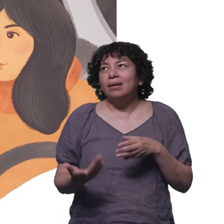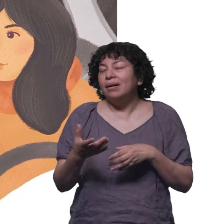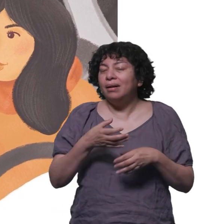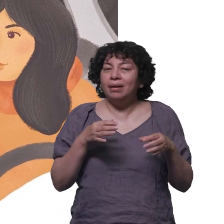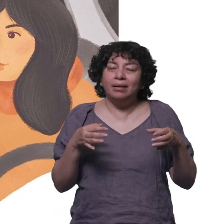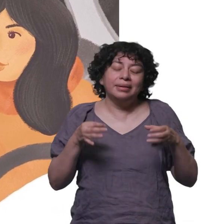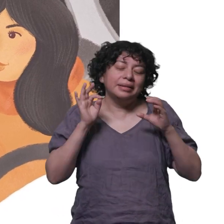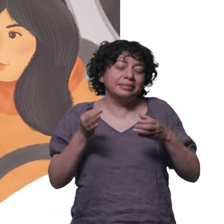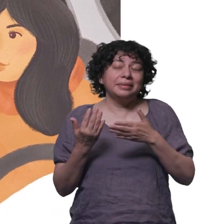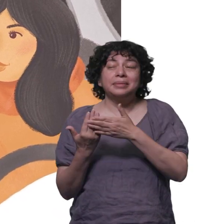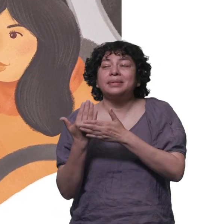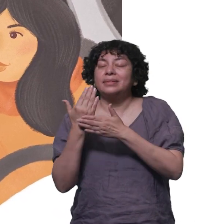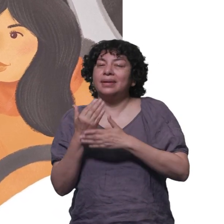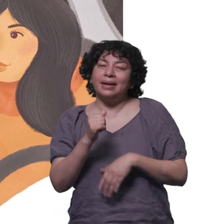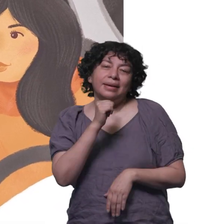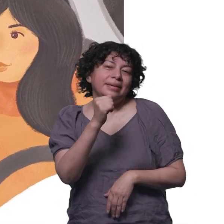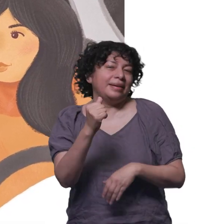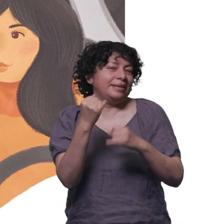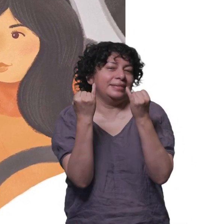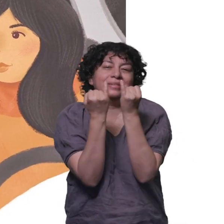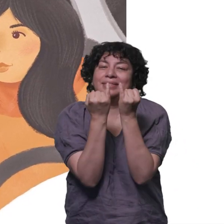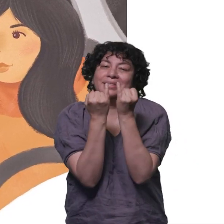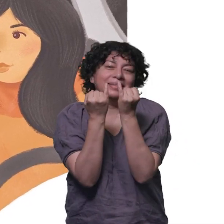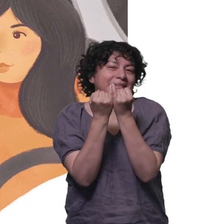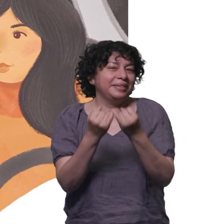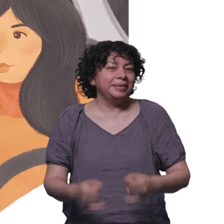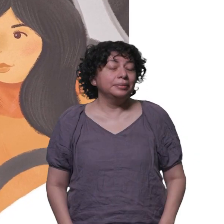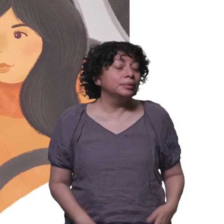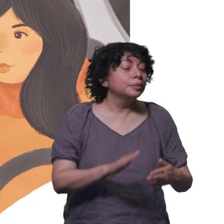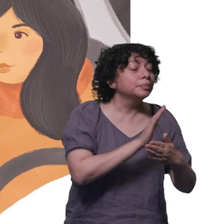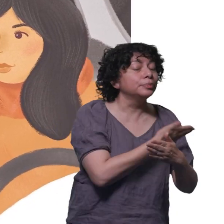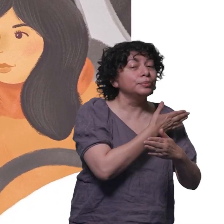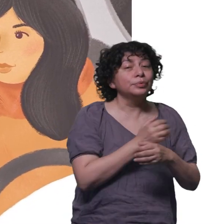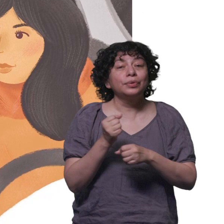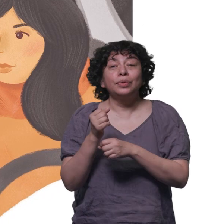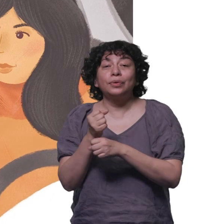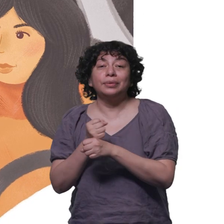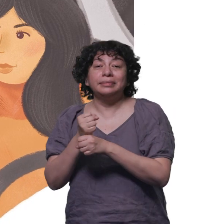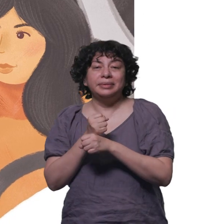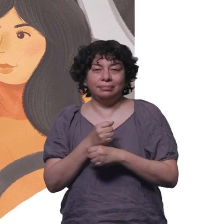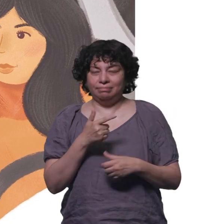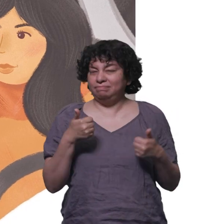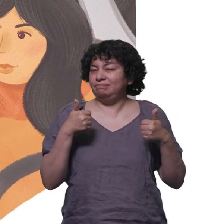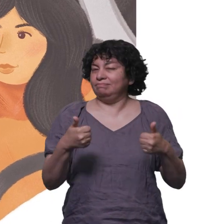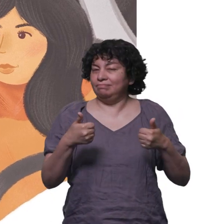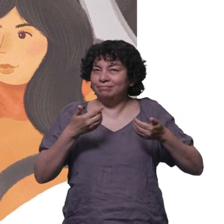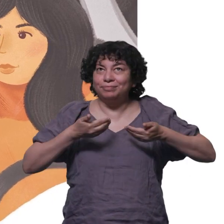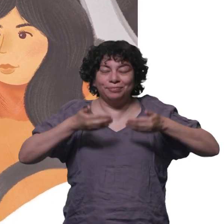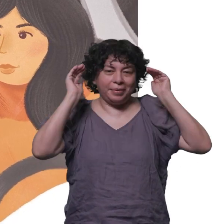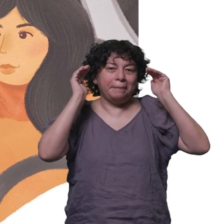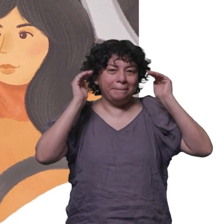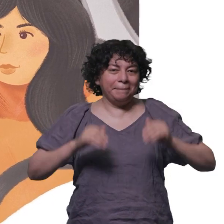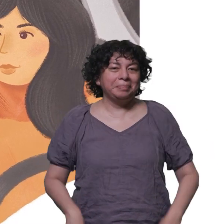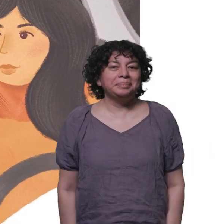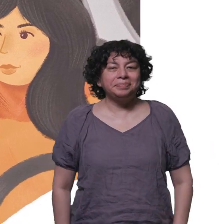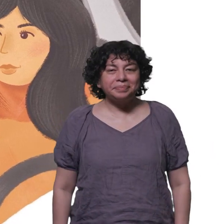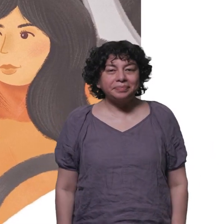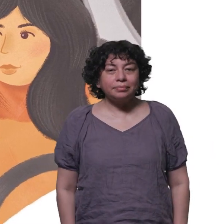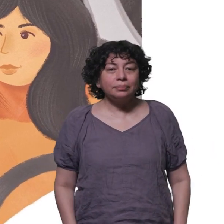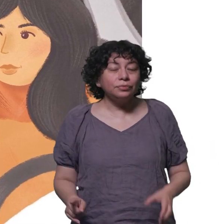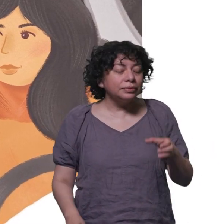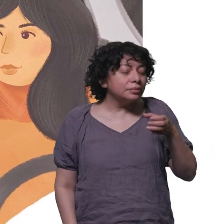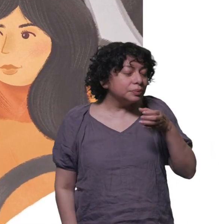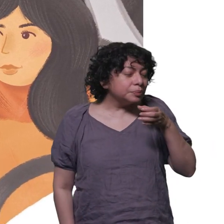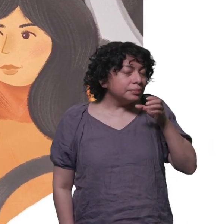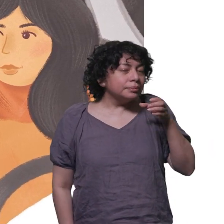Nada como un cafecito en la mañana. She always says music and coffee is the best way to wake up. So when she takes